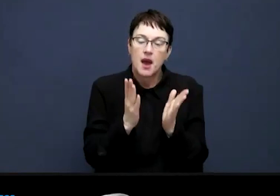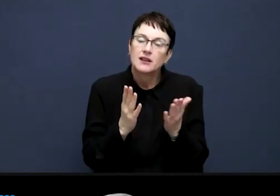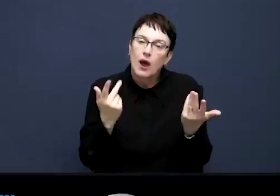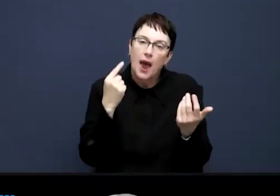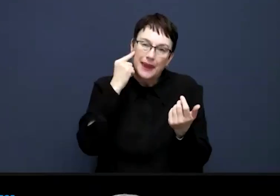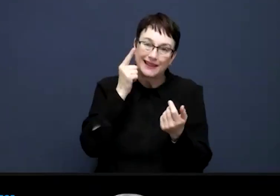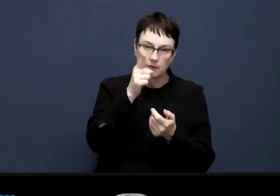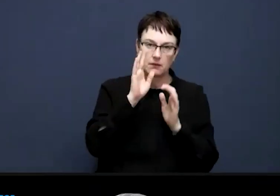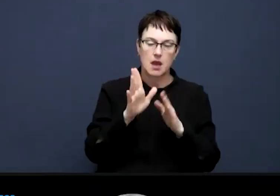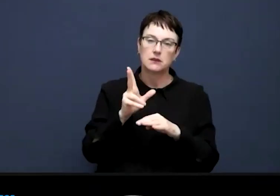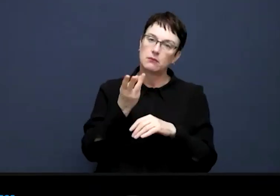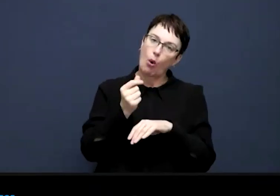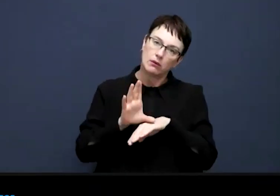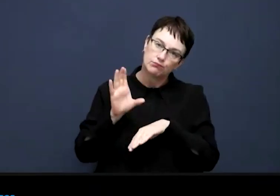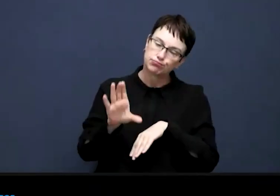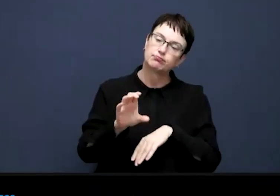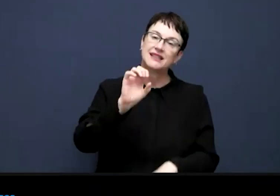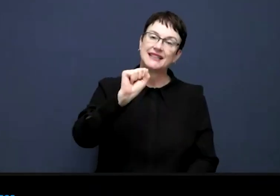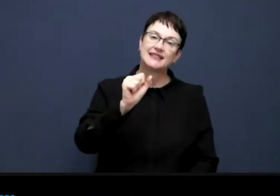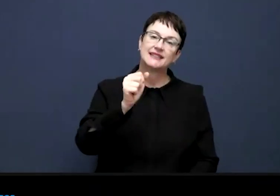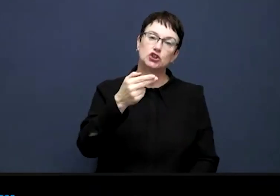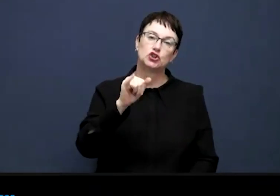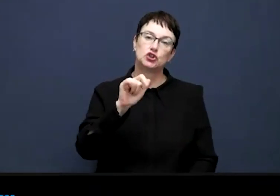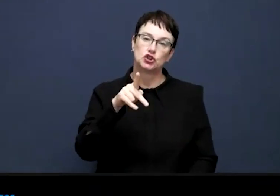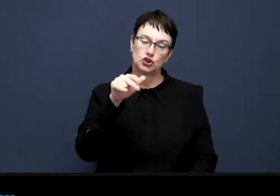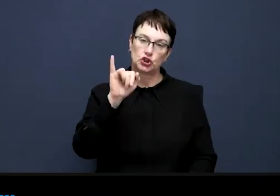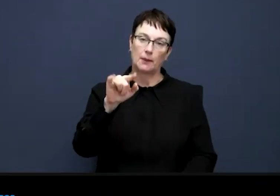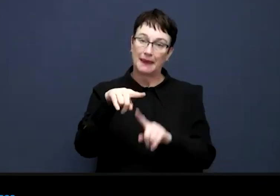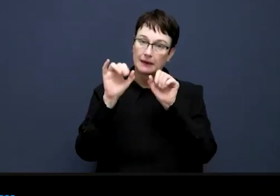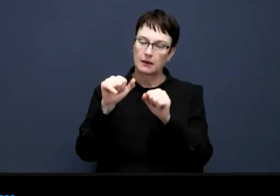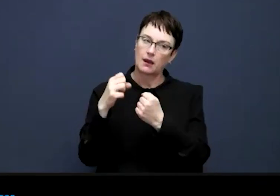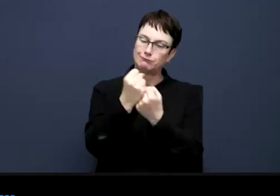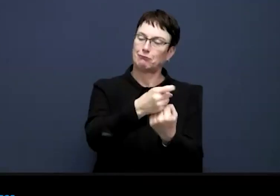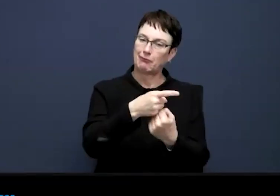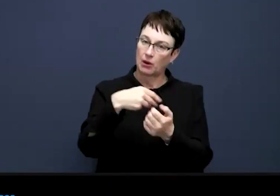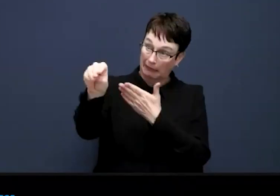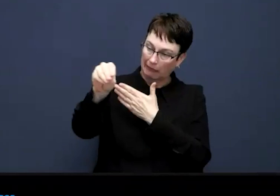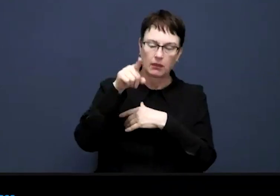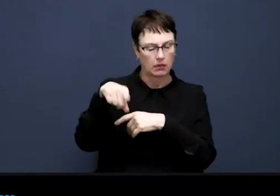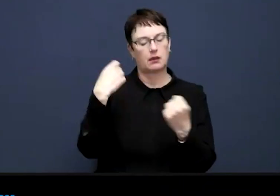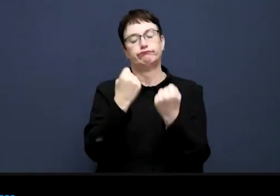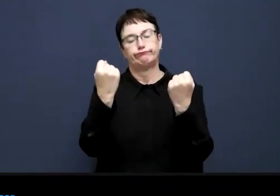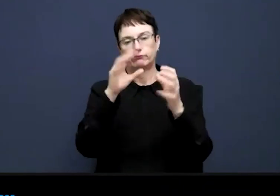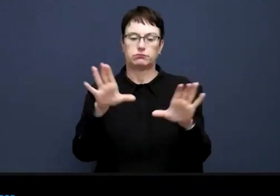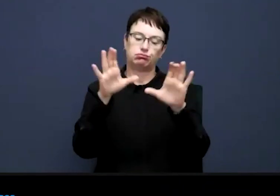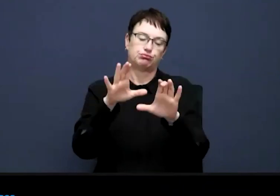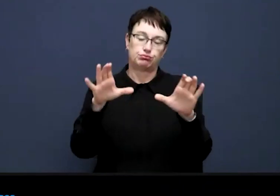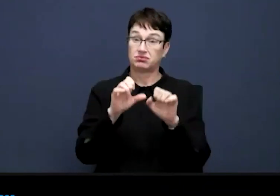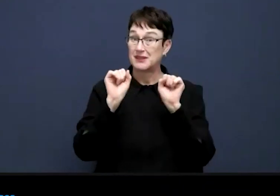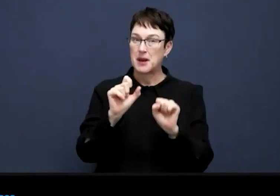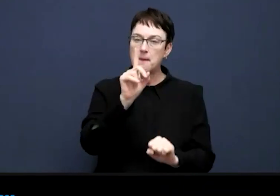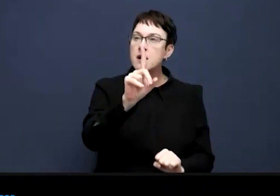you. But there is information that is more flexible and that where with the bar of absolute legal compliance and